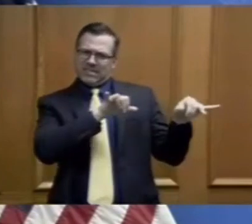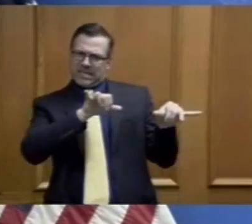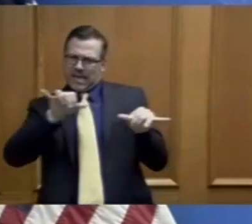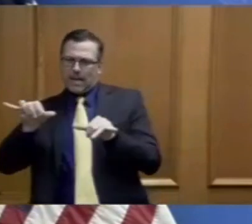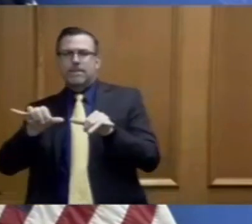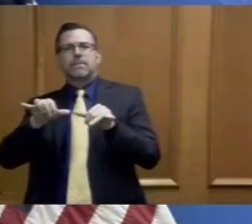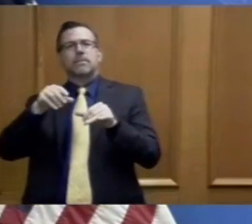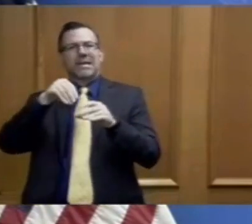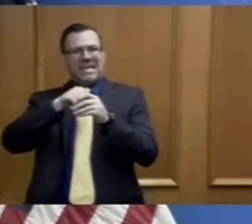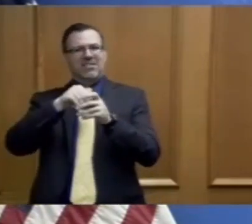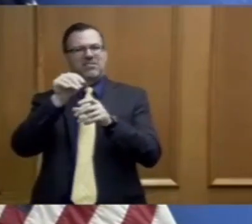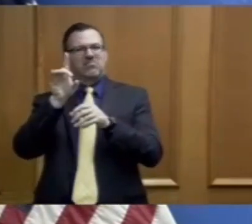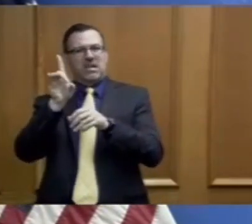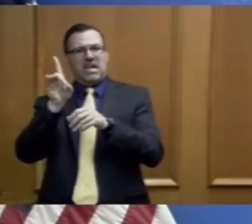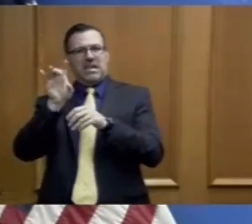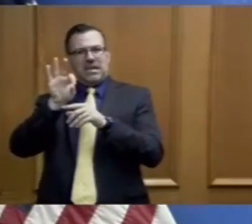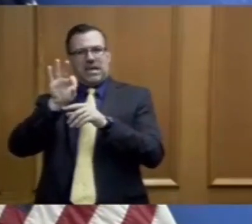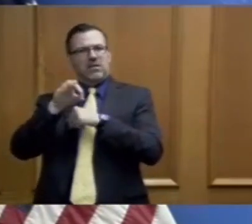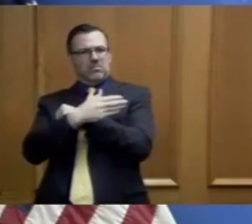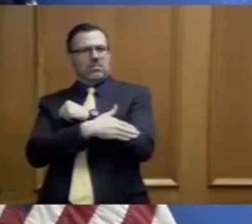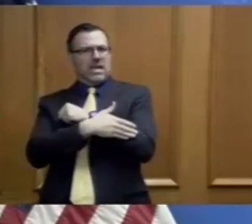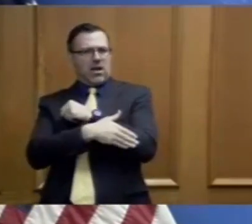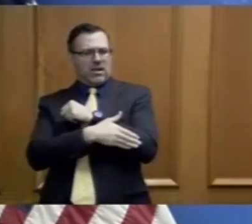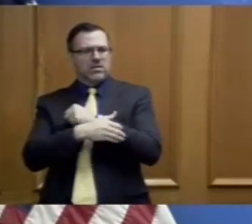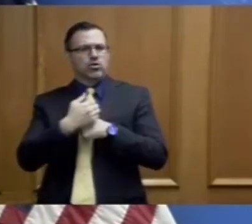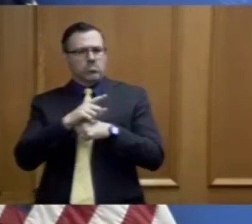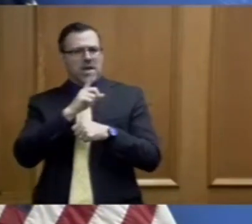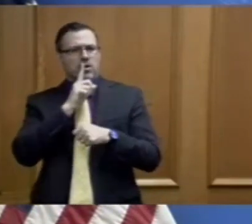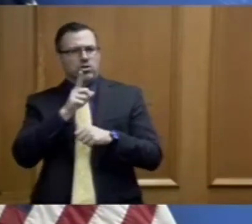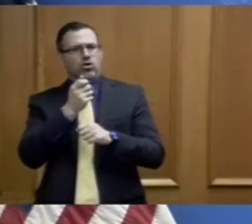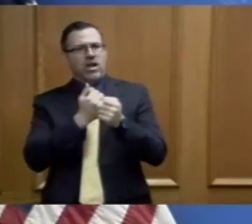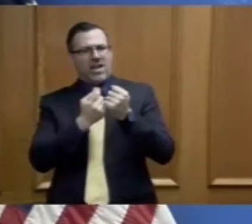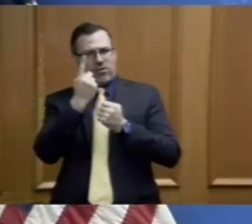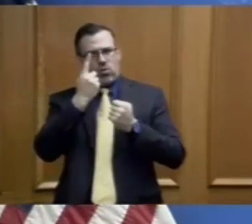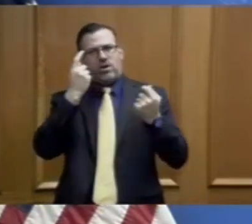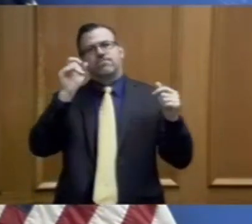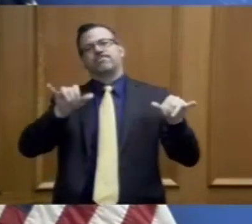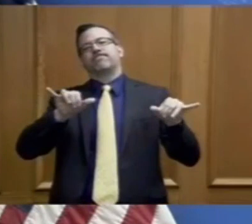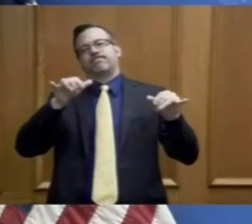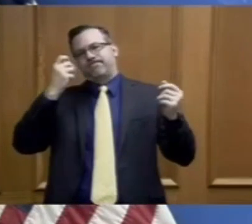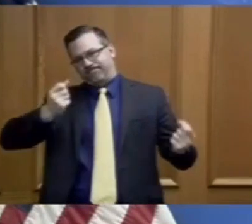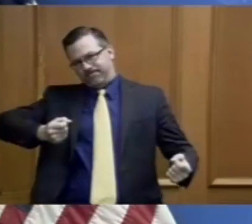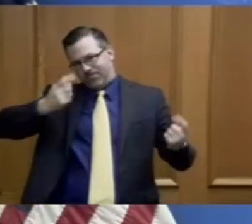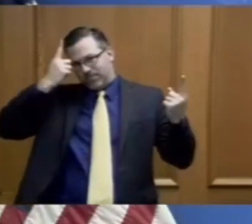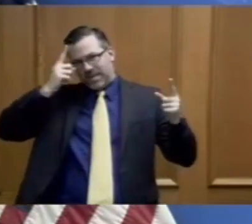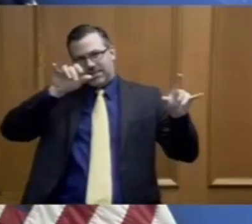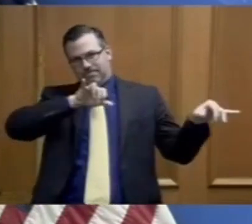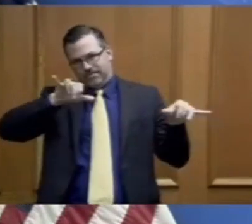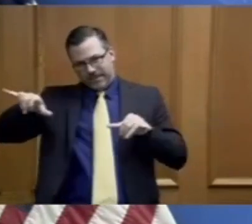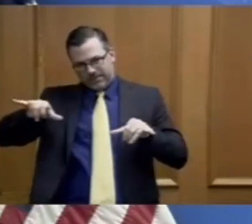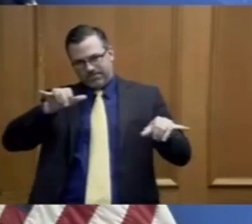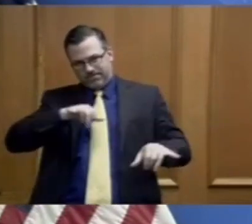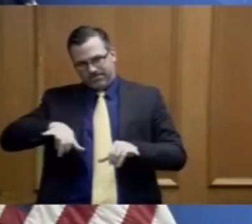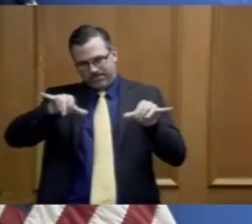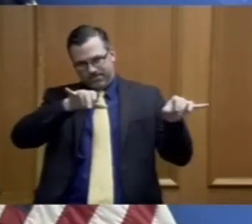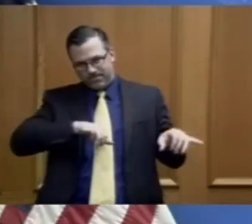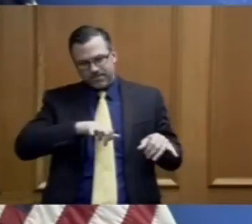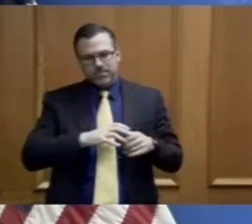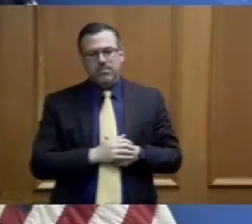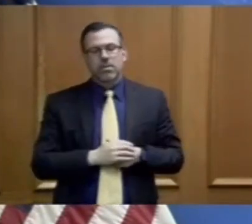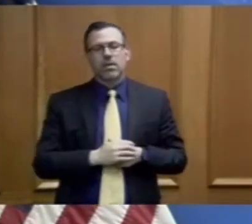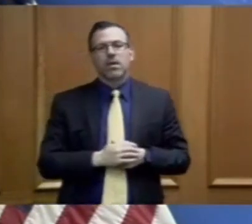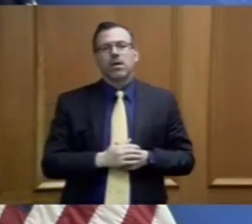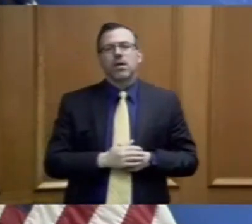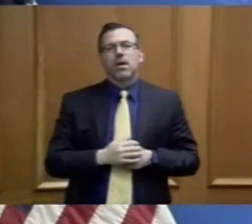areas to make sure that we have a complementary opening strategies. But we believe that